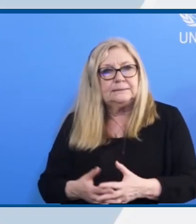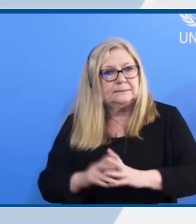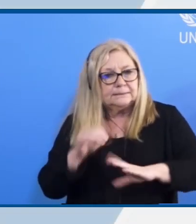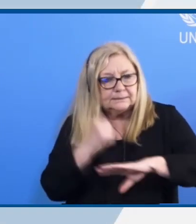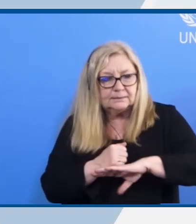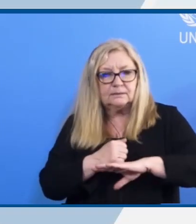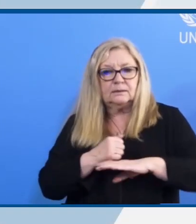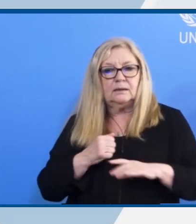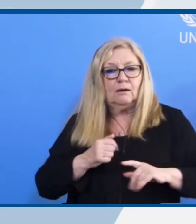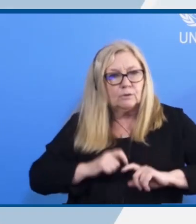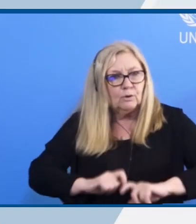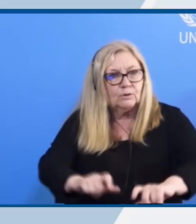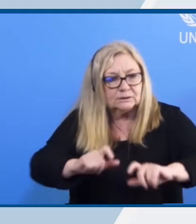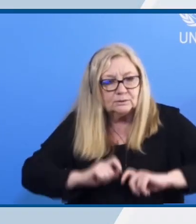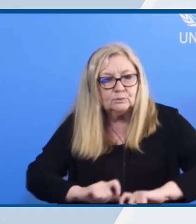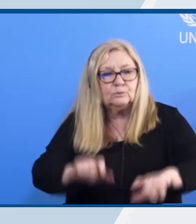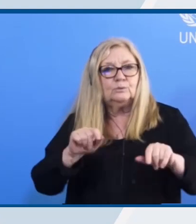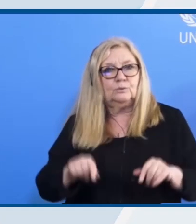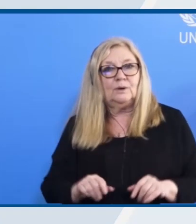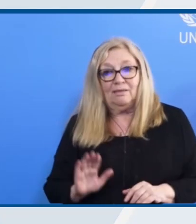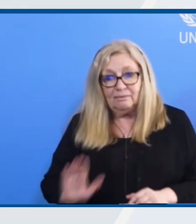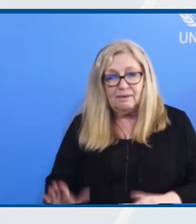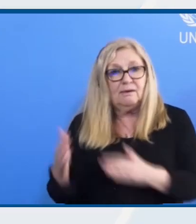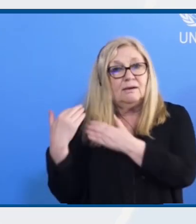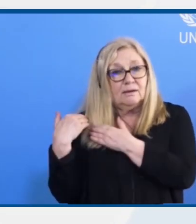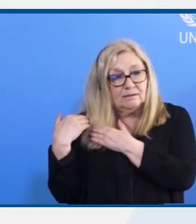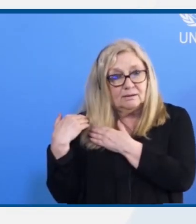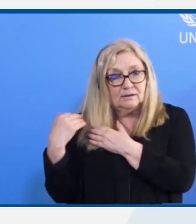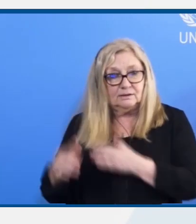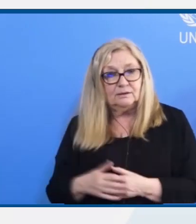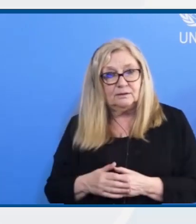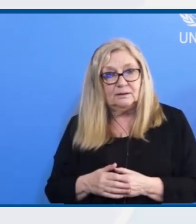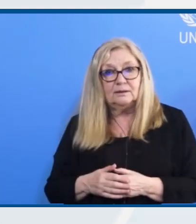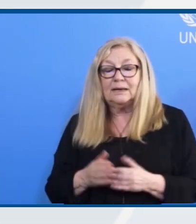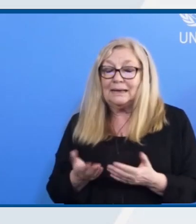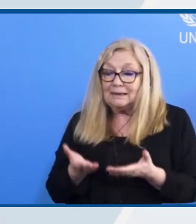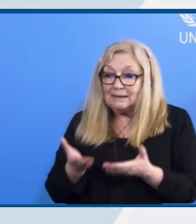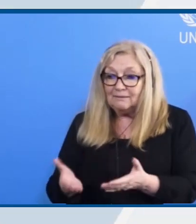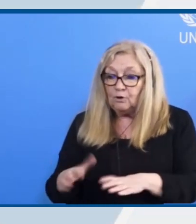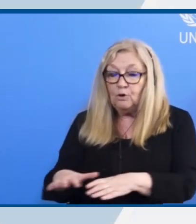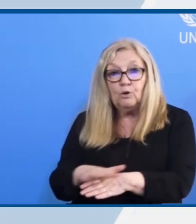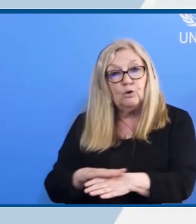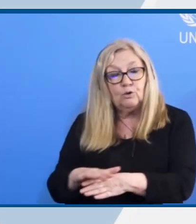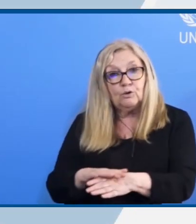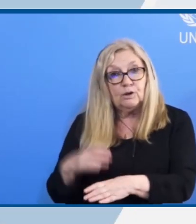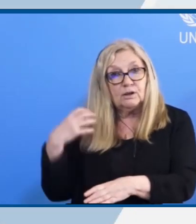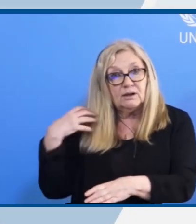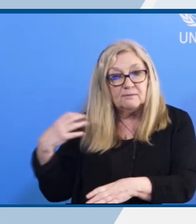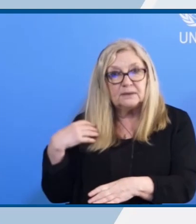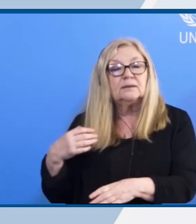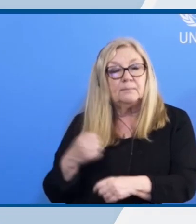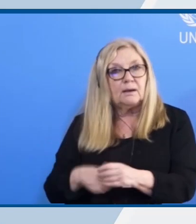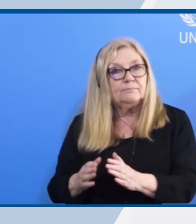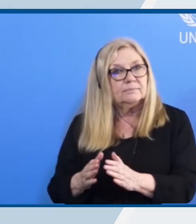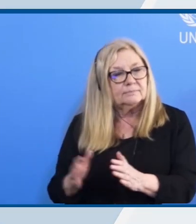engagement in all the process of their mandate. This gives them the ability to inclusively widen their reach and